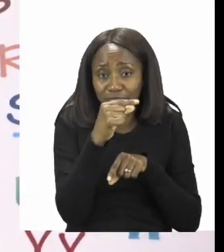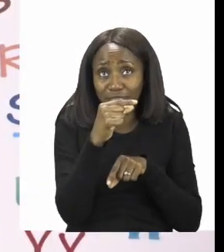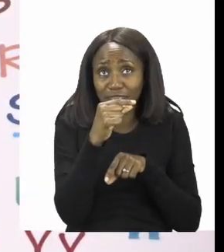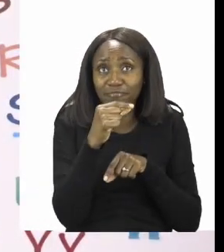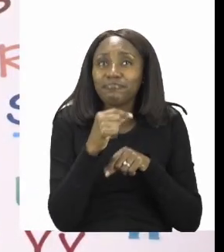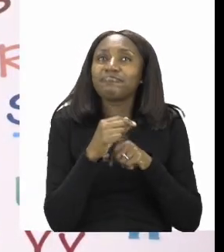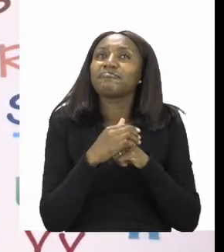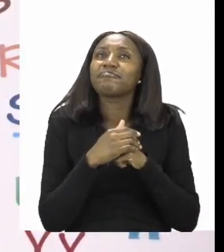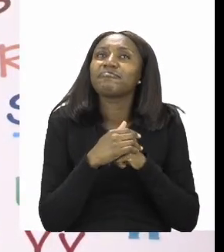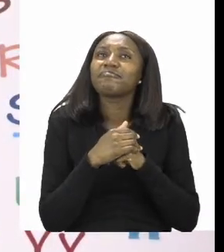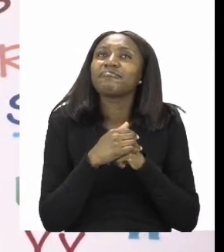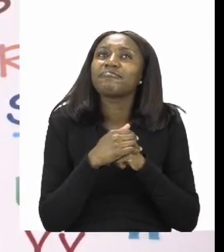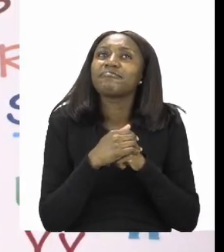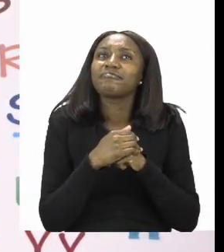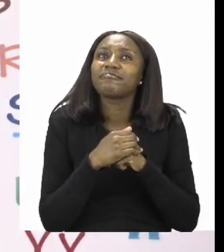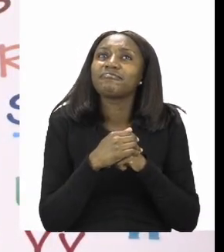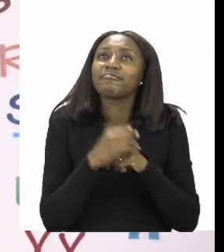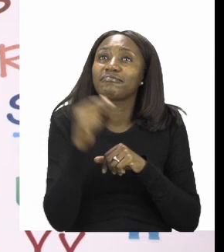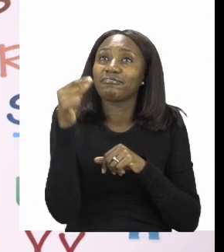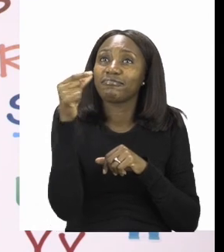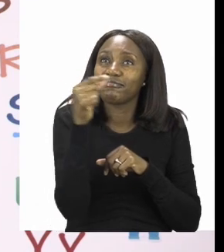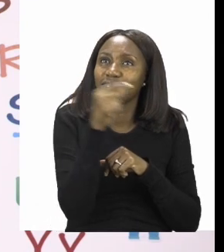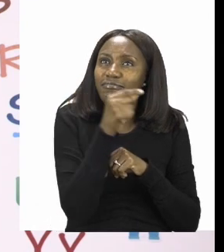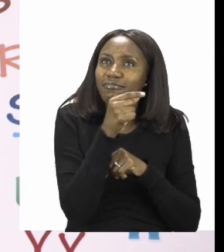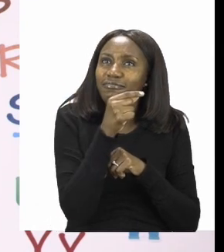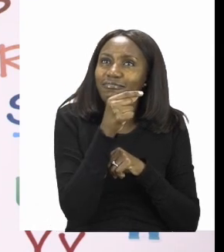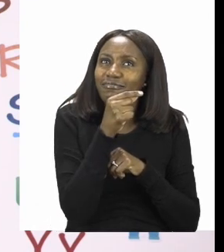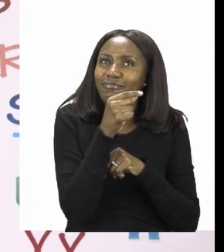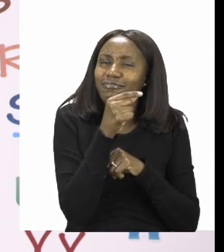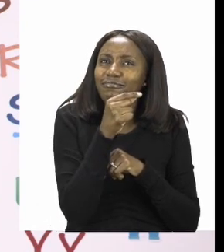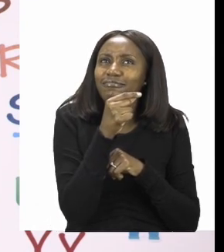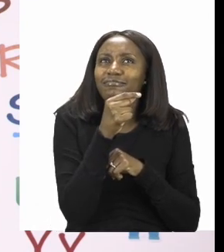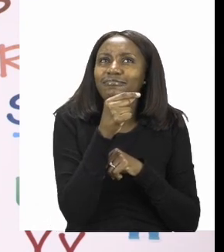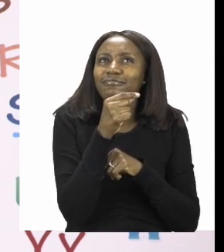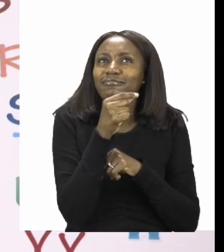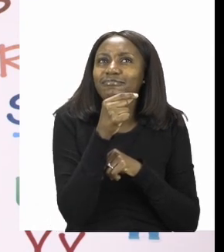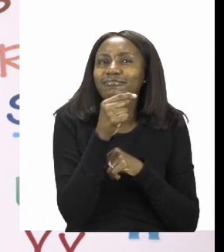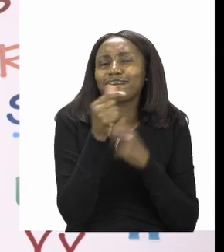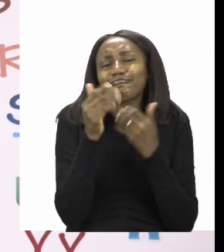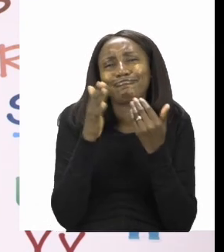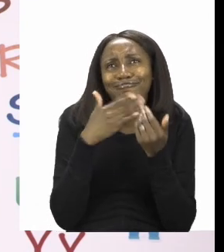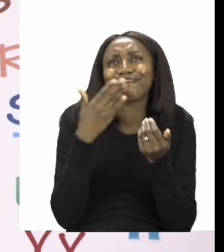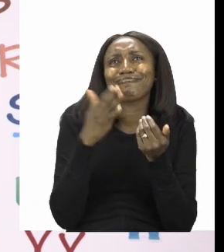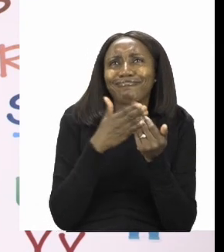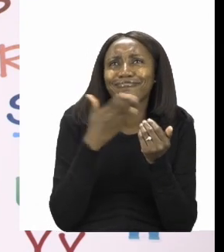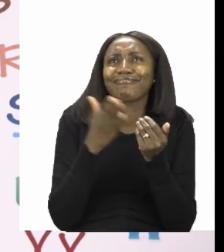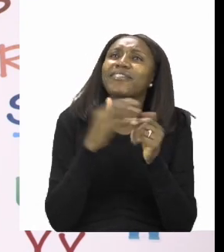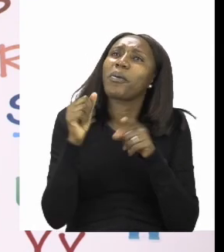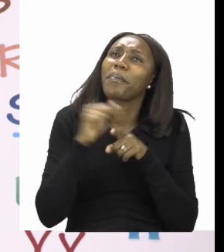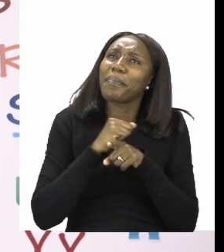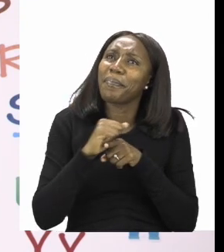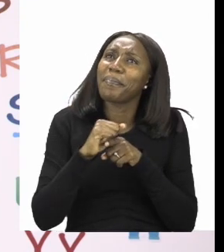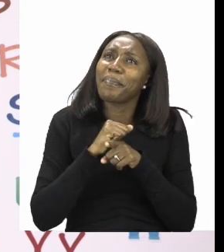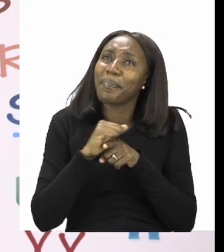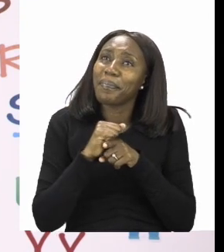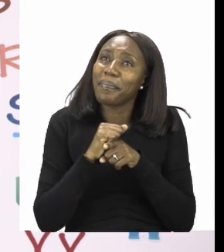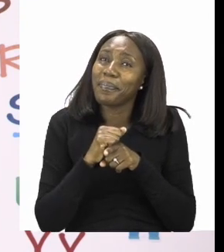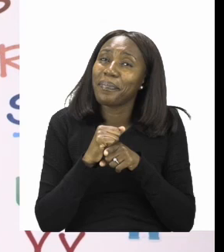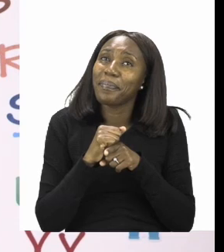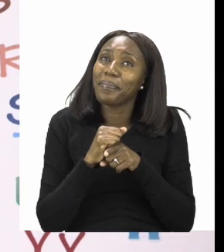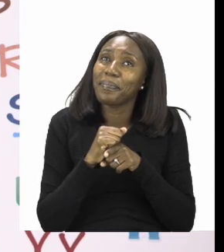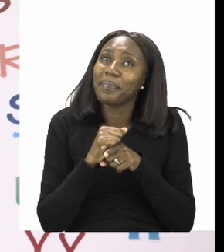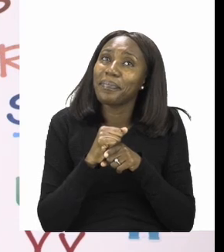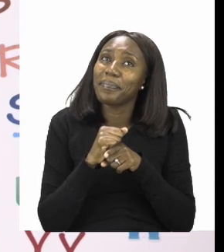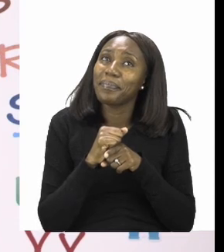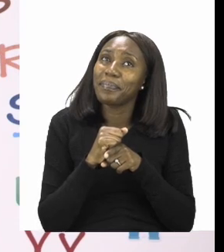and girls, G is actually very fun to trace because it feels like you're going round and round. But before we actually